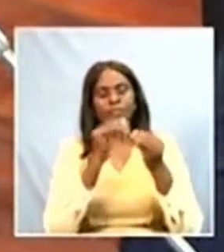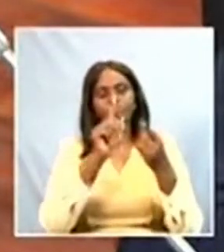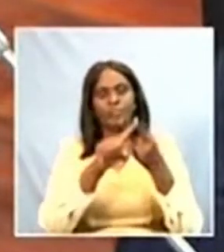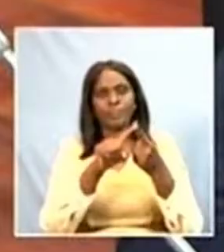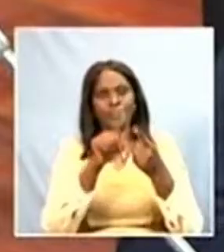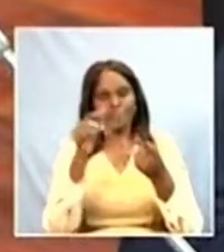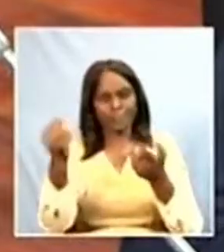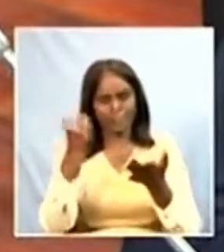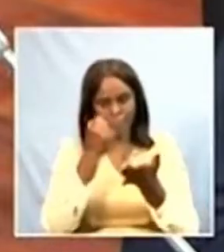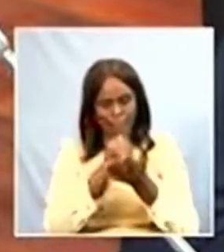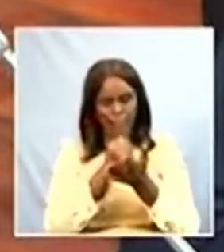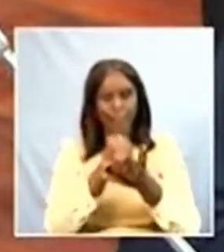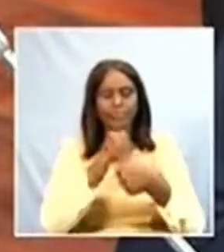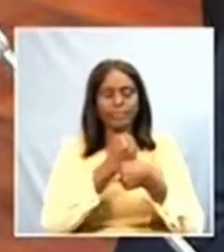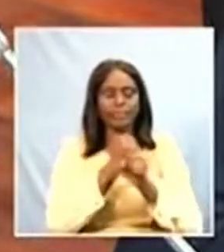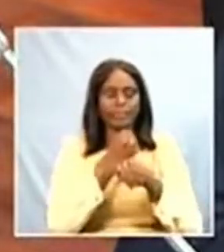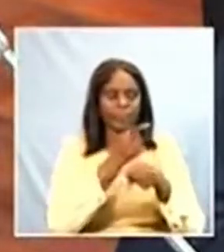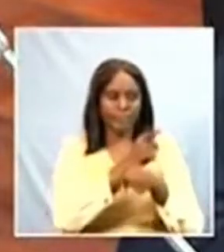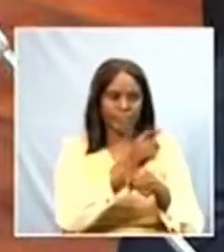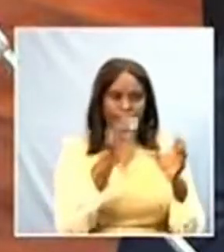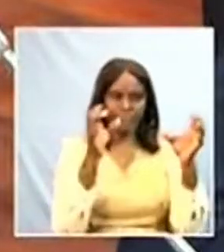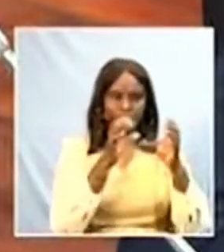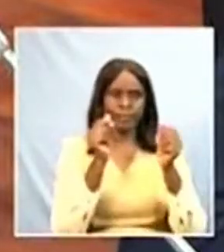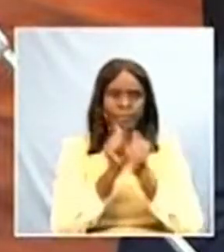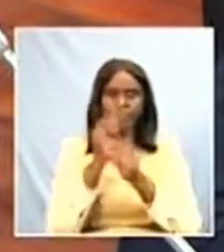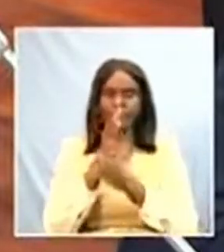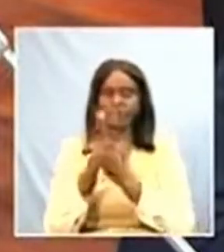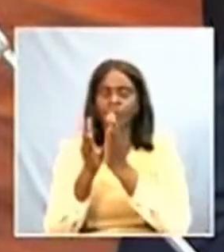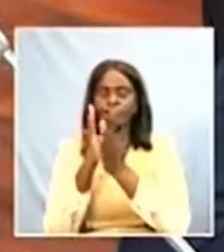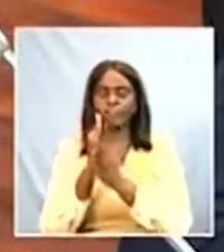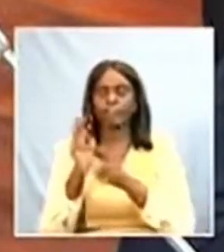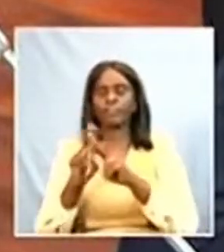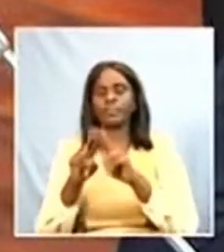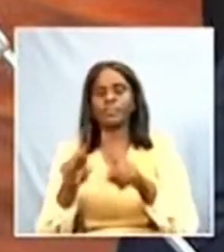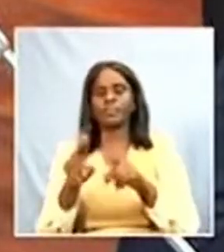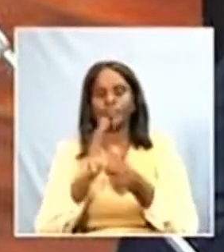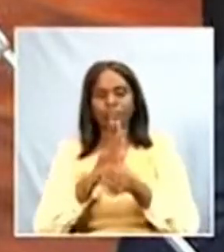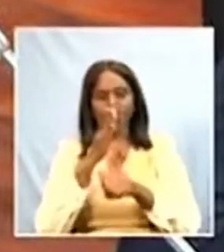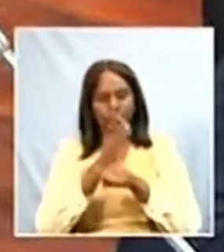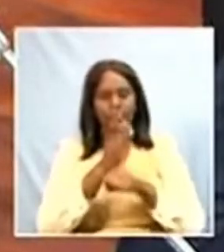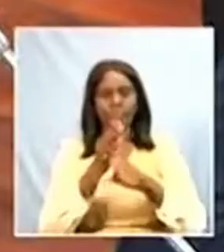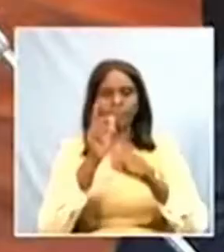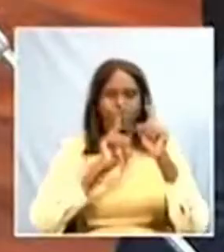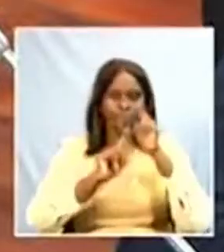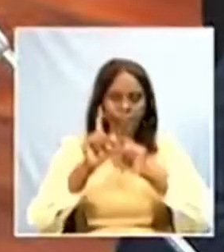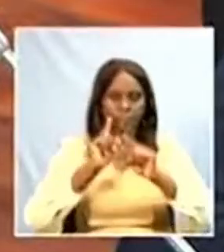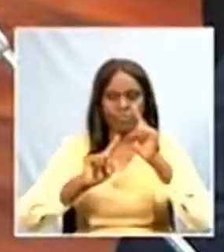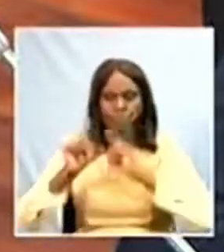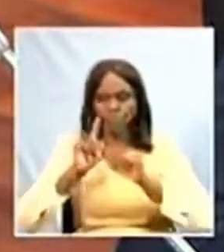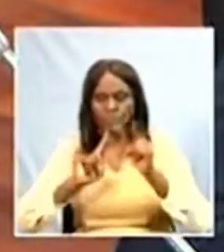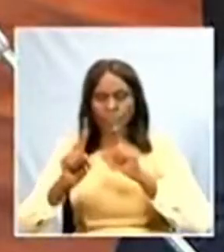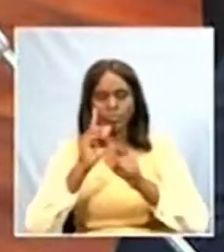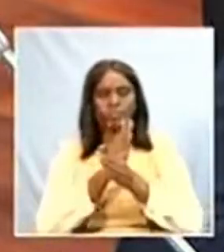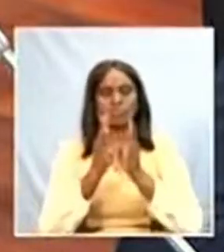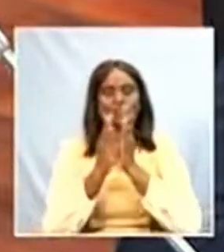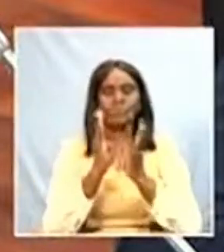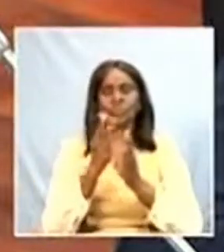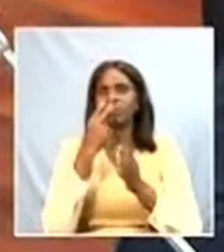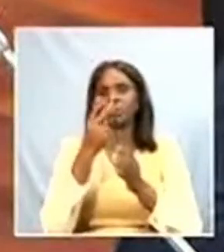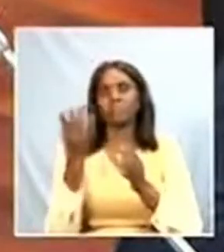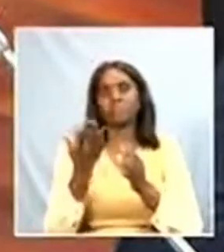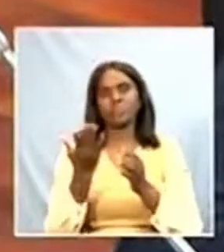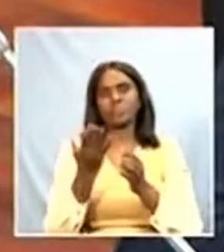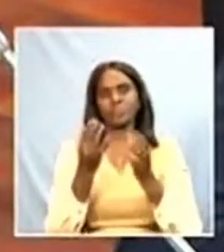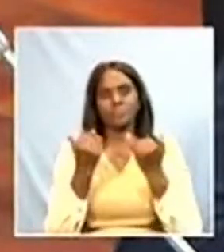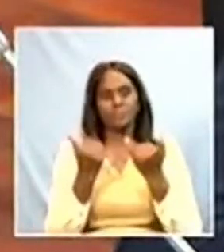the engagements made between the council and the contractor, Chair, showing that after a series of engagements, the contractor was nowhere to be seen,